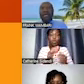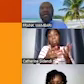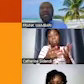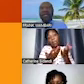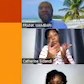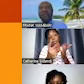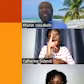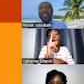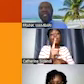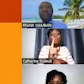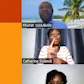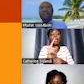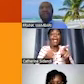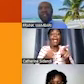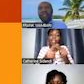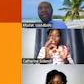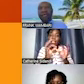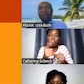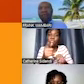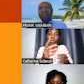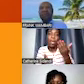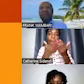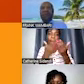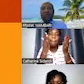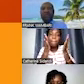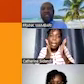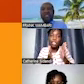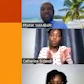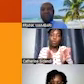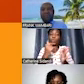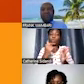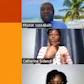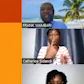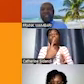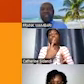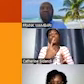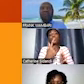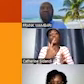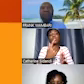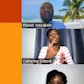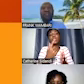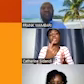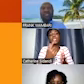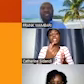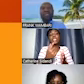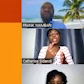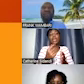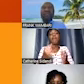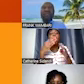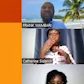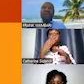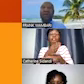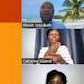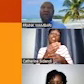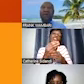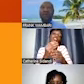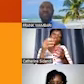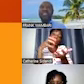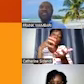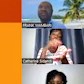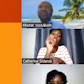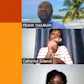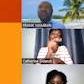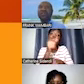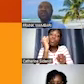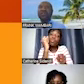And if you, in case you have helped somebody who have gone through this bad situation or stressing situation, what did you do